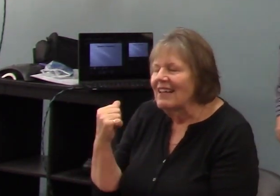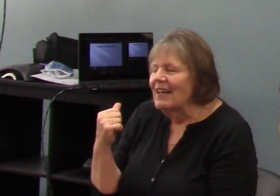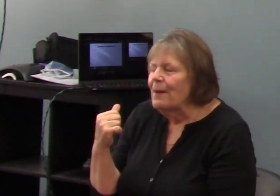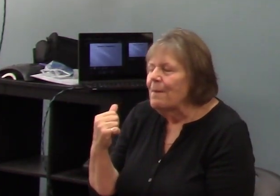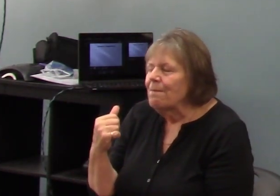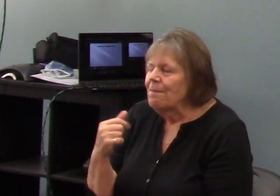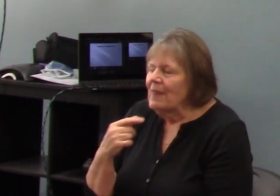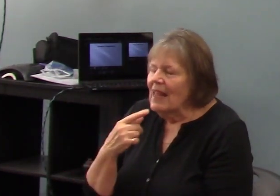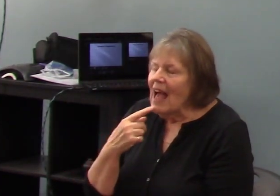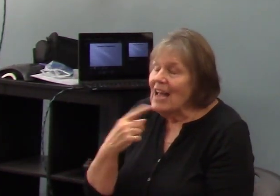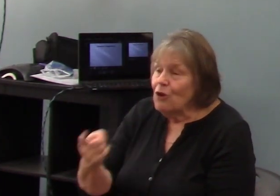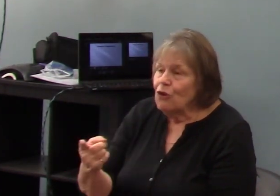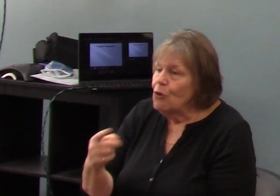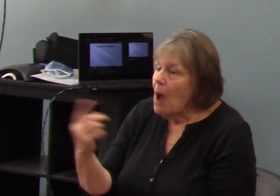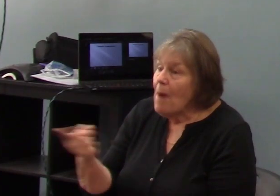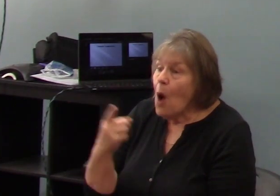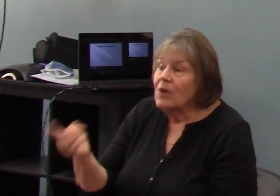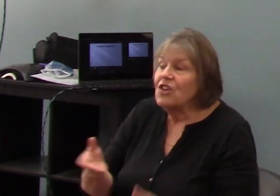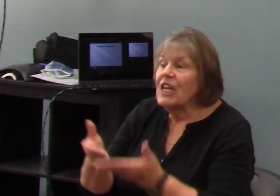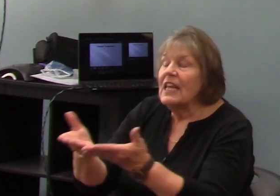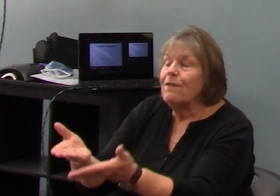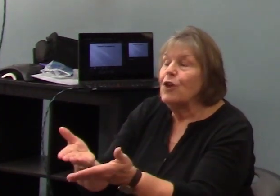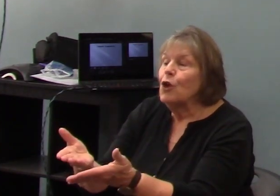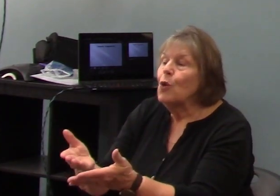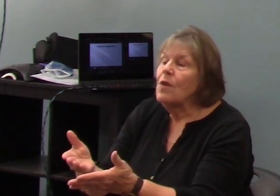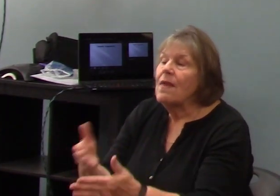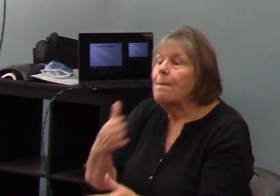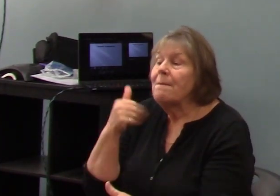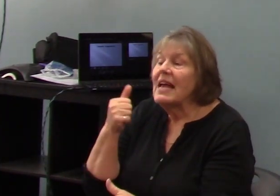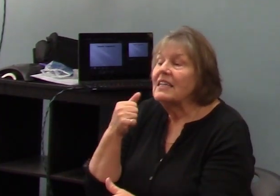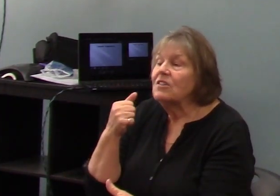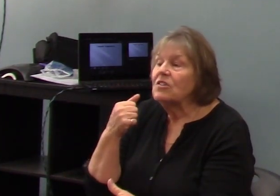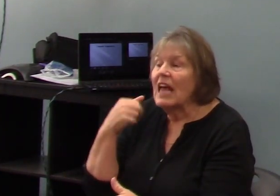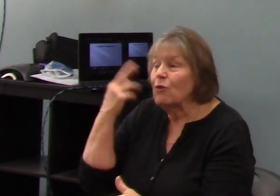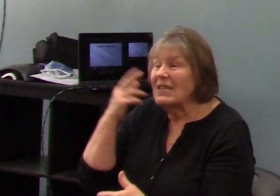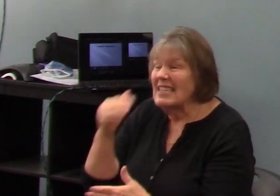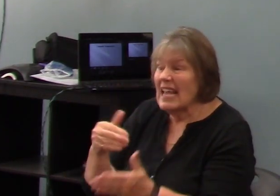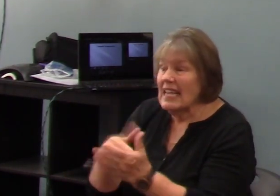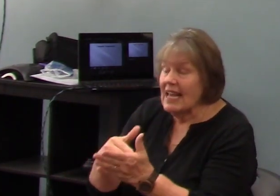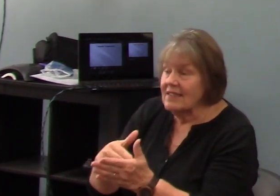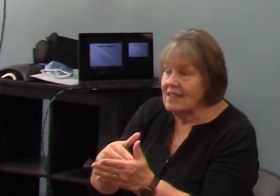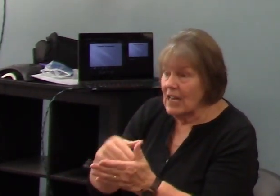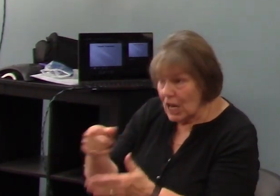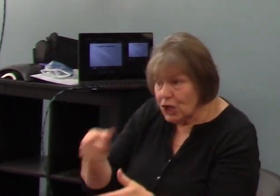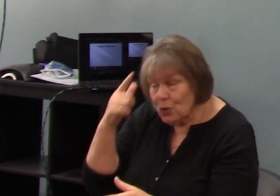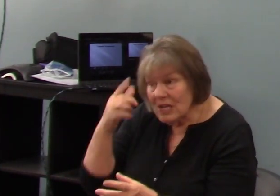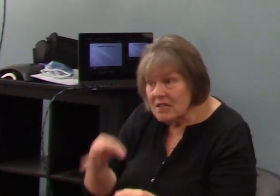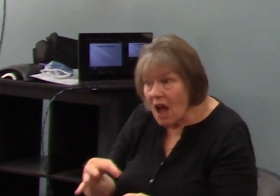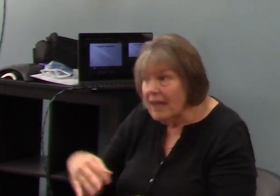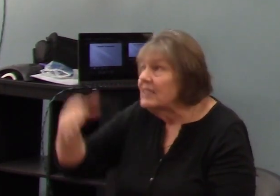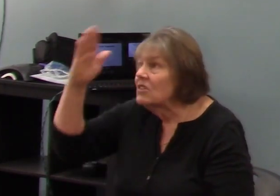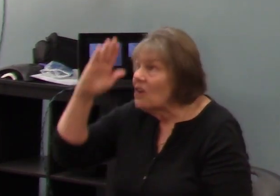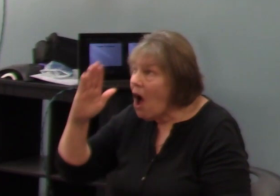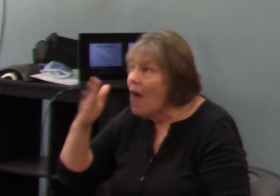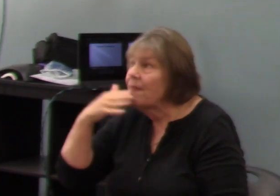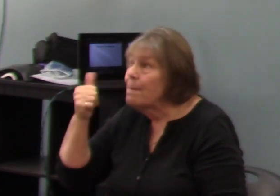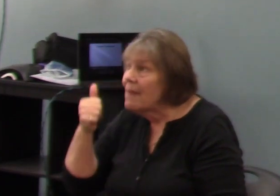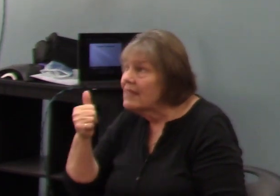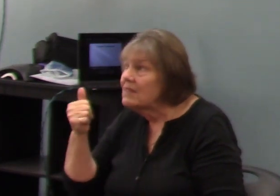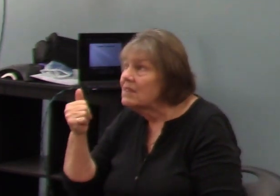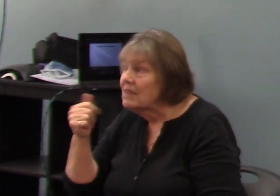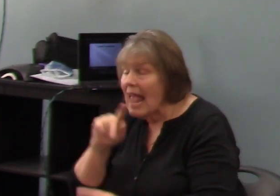best counter-arguments for this, and I want you to decide what you think makes the most sense. Is God the best solution, or is there a physical, naturalistic